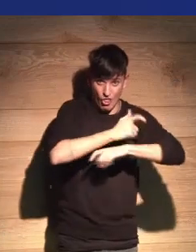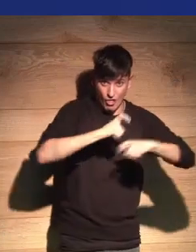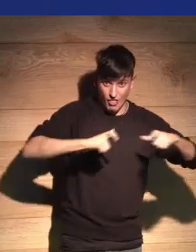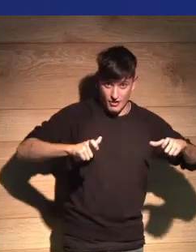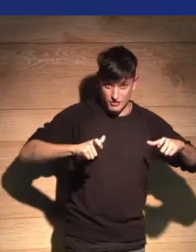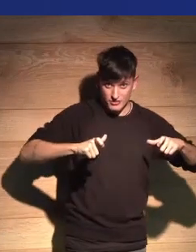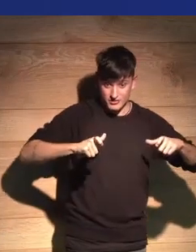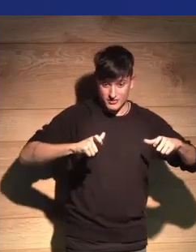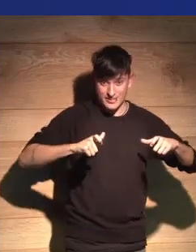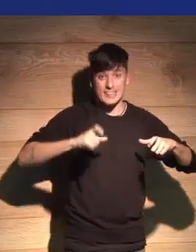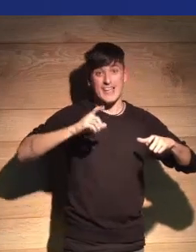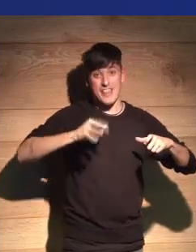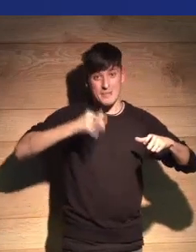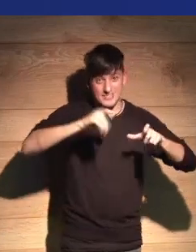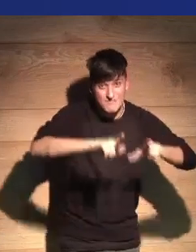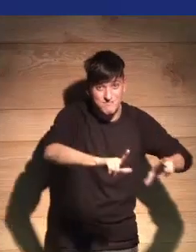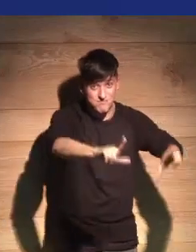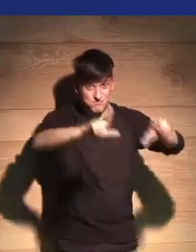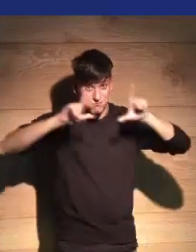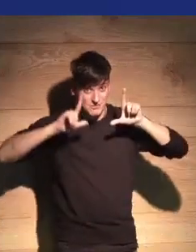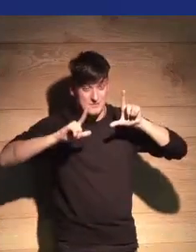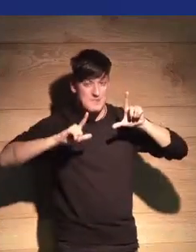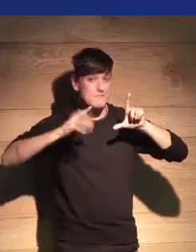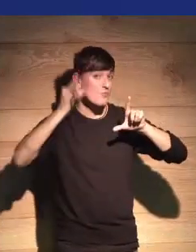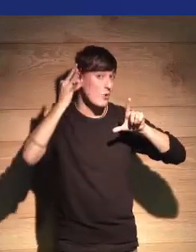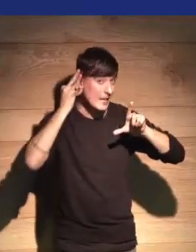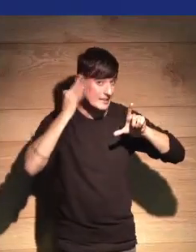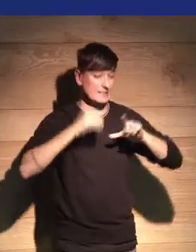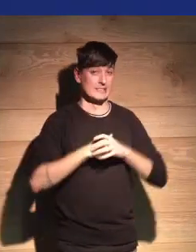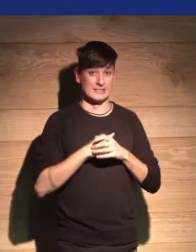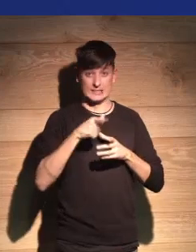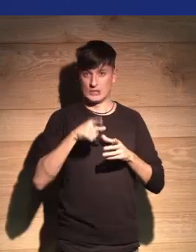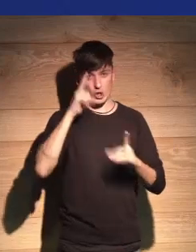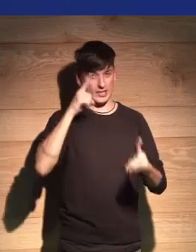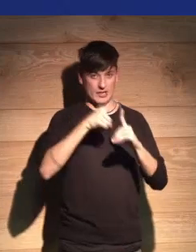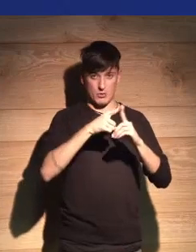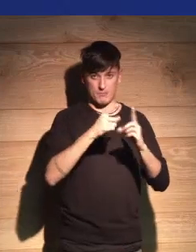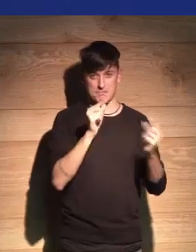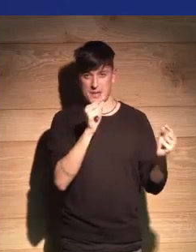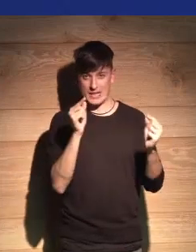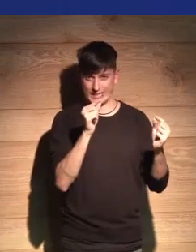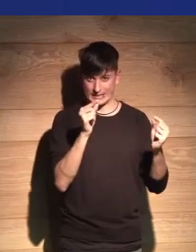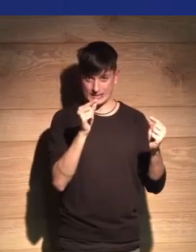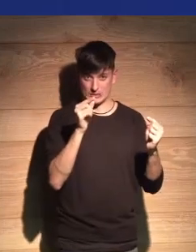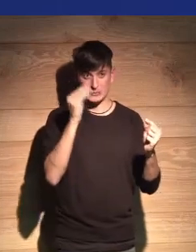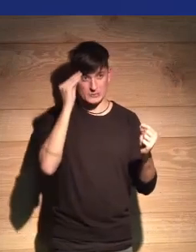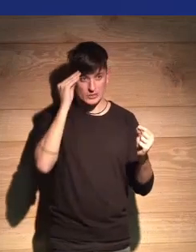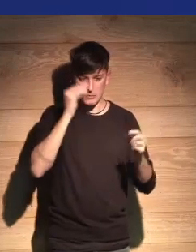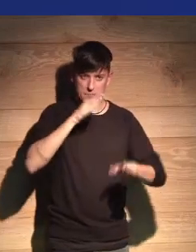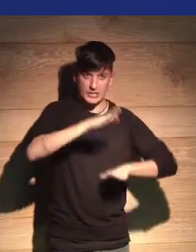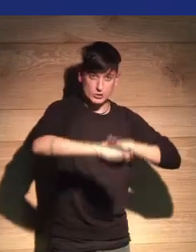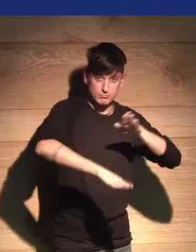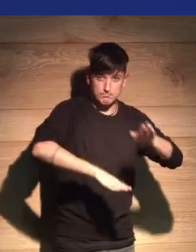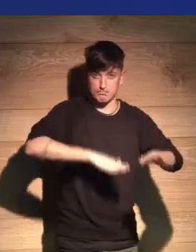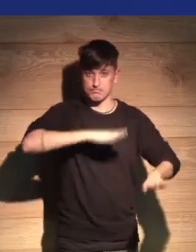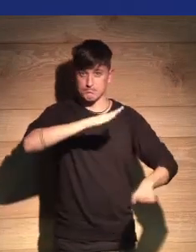center, and in that center, women. That's the goal of today's discussion. I